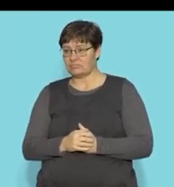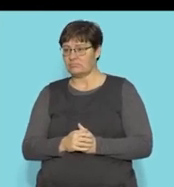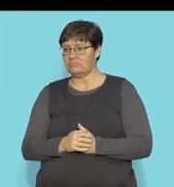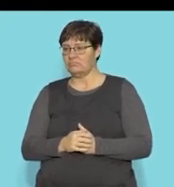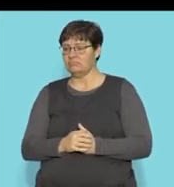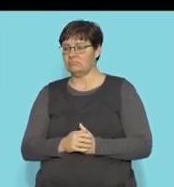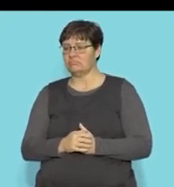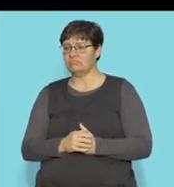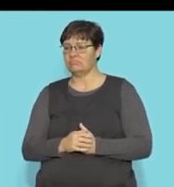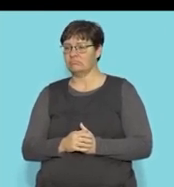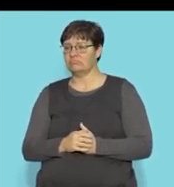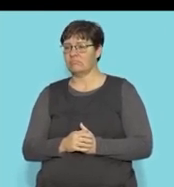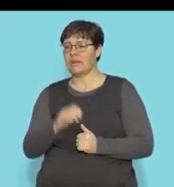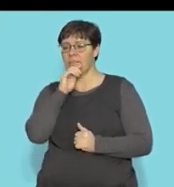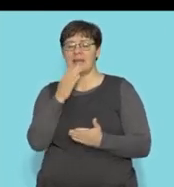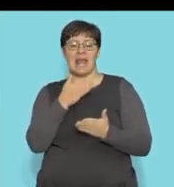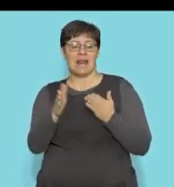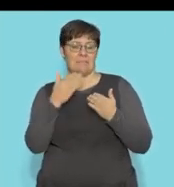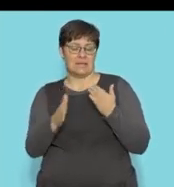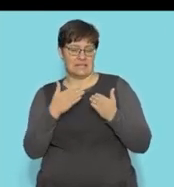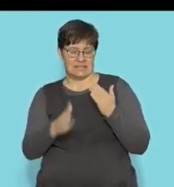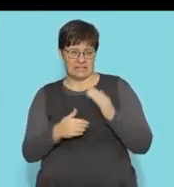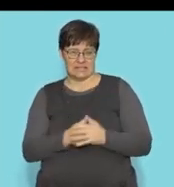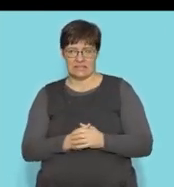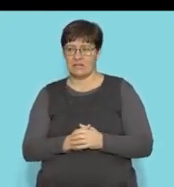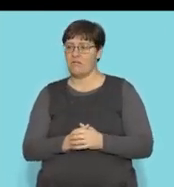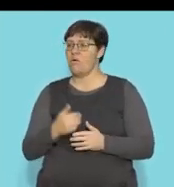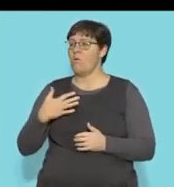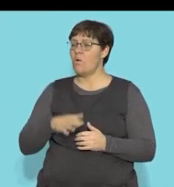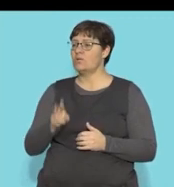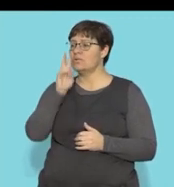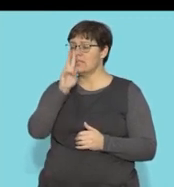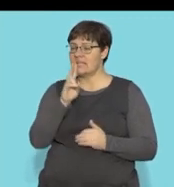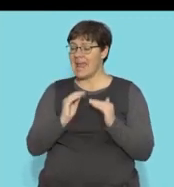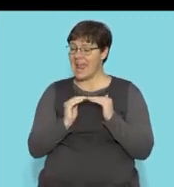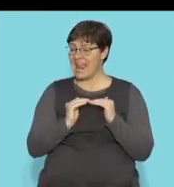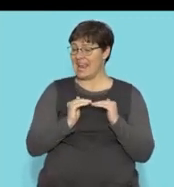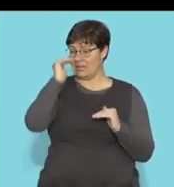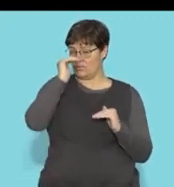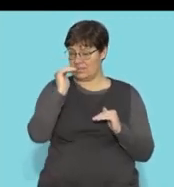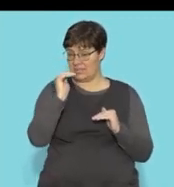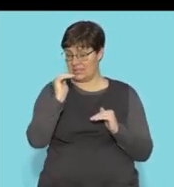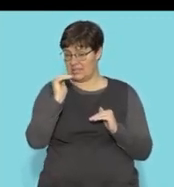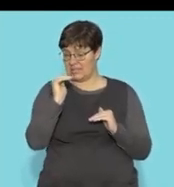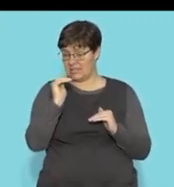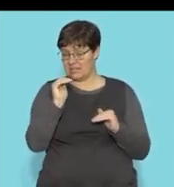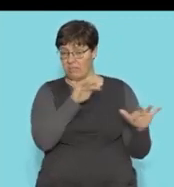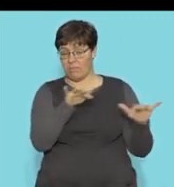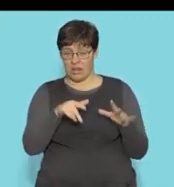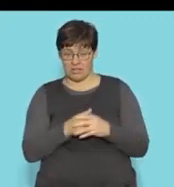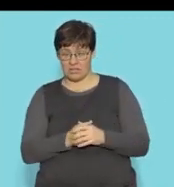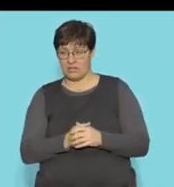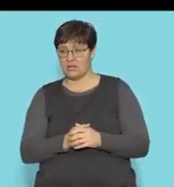let's move into the eliminate. We want to look at an increase in population